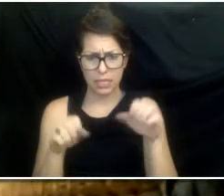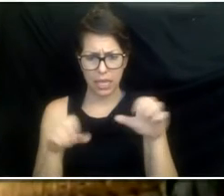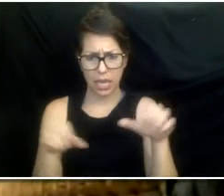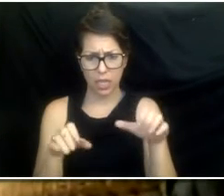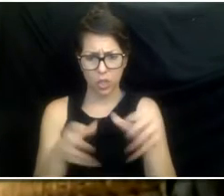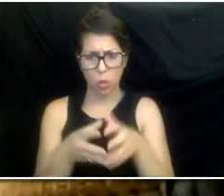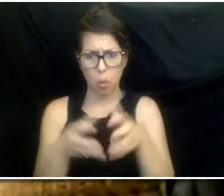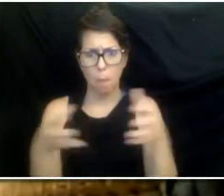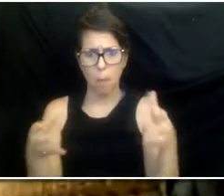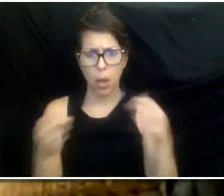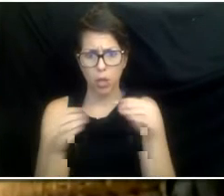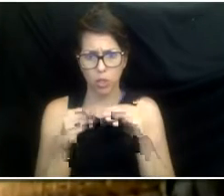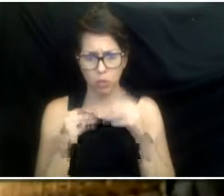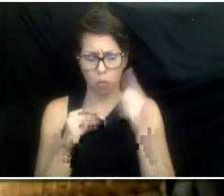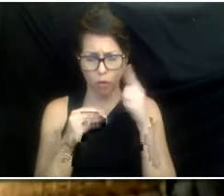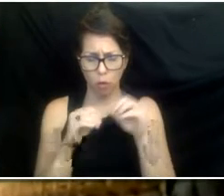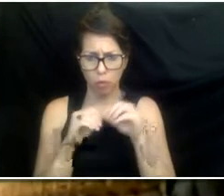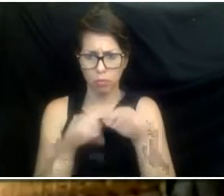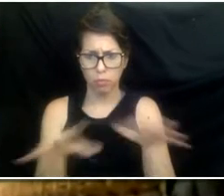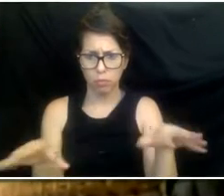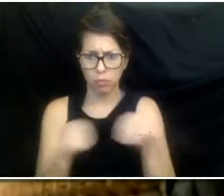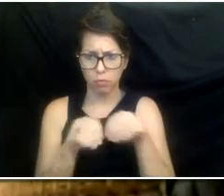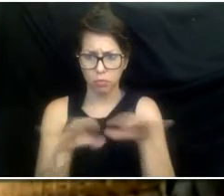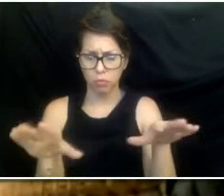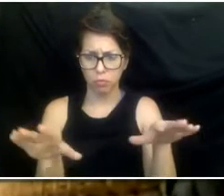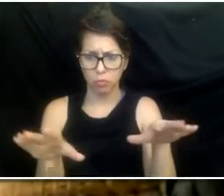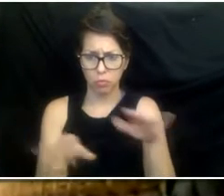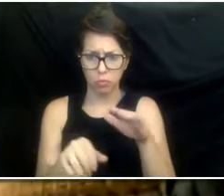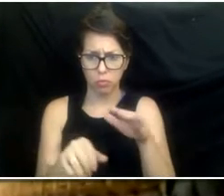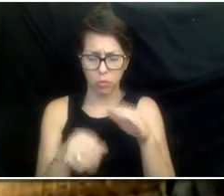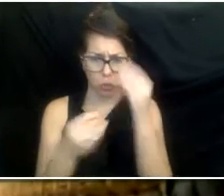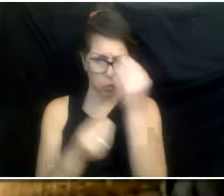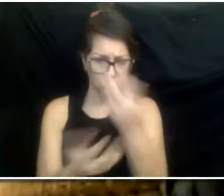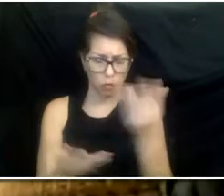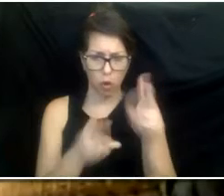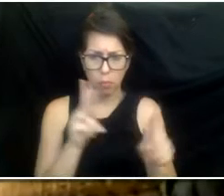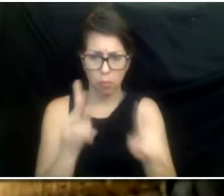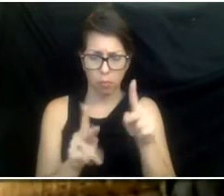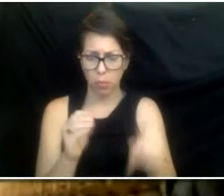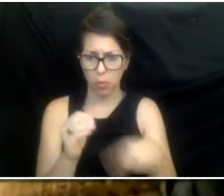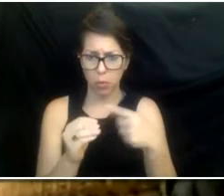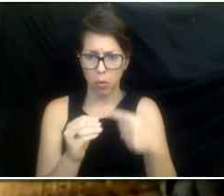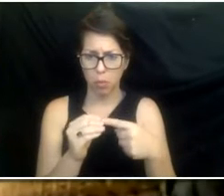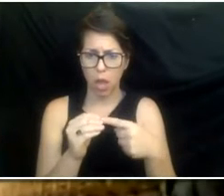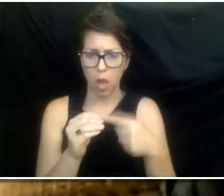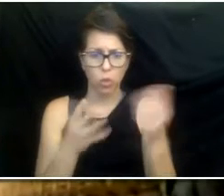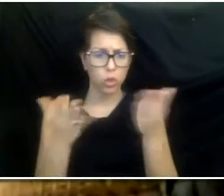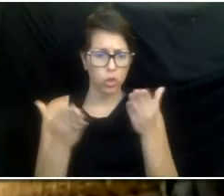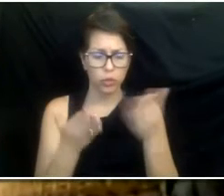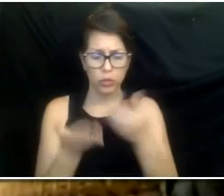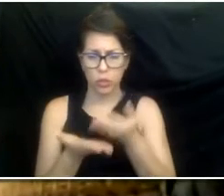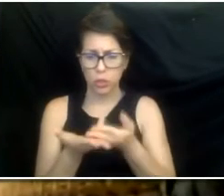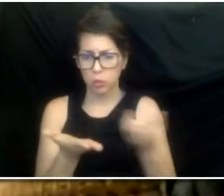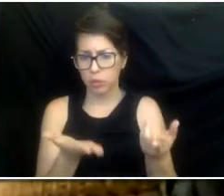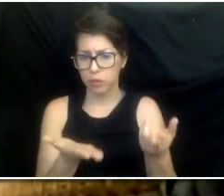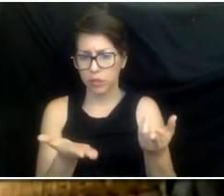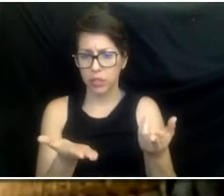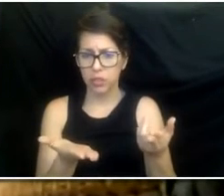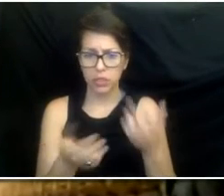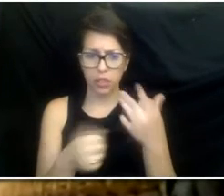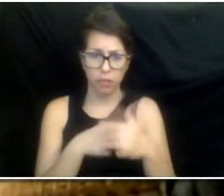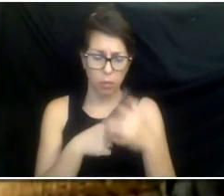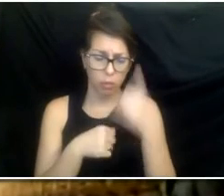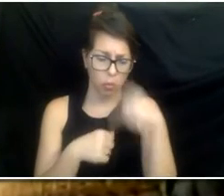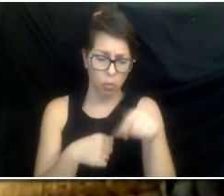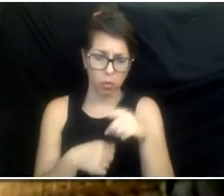this um but um whether or not the the messaging that you do see coming from the